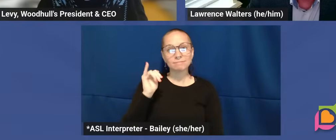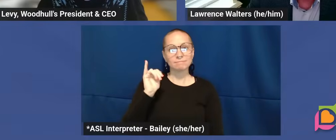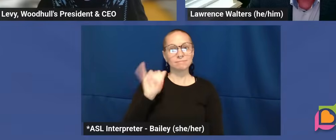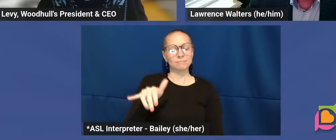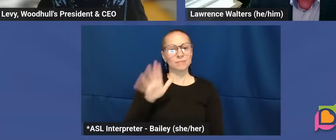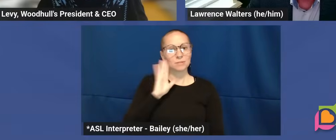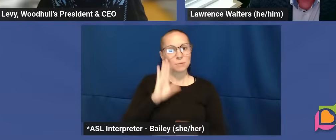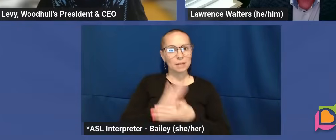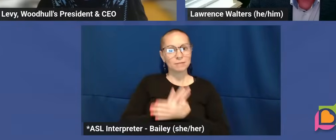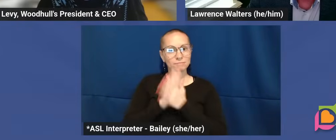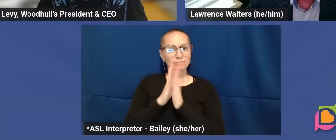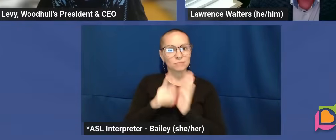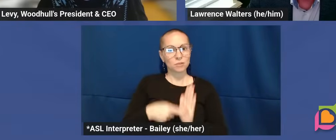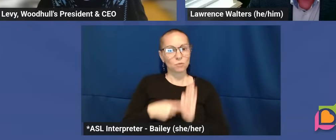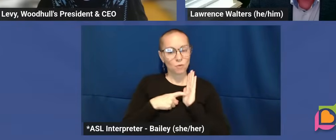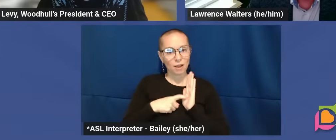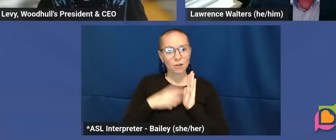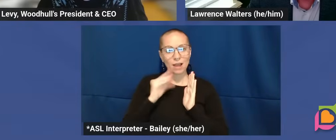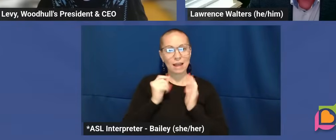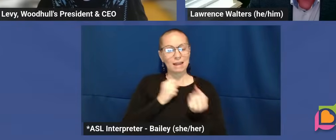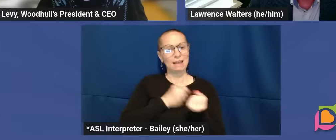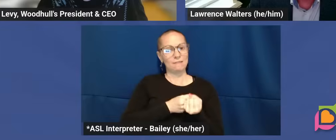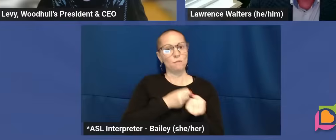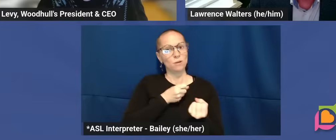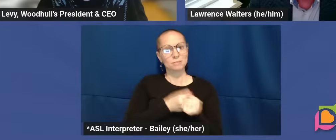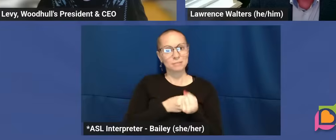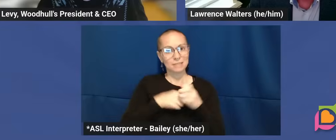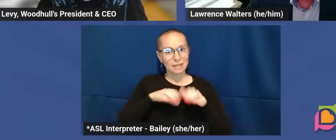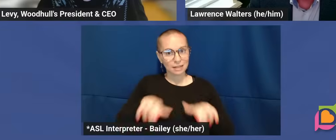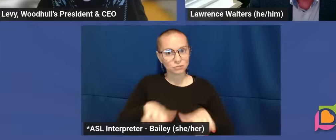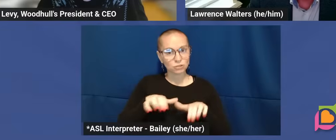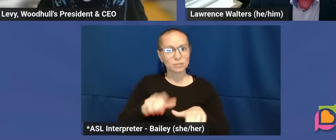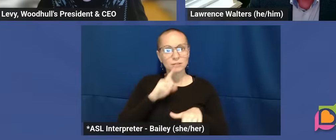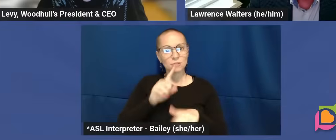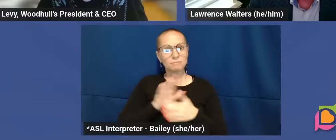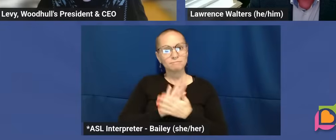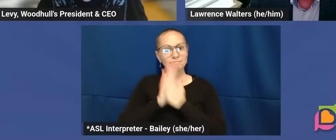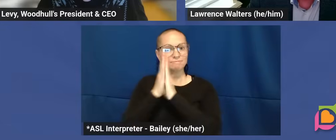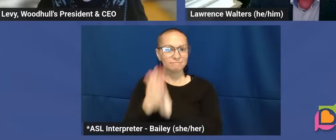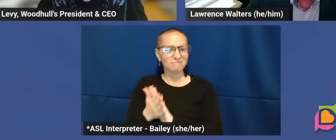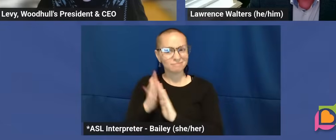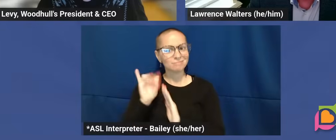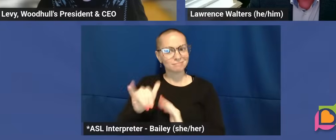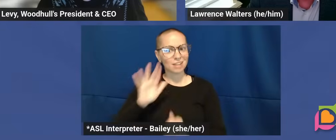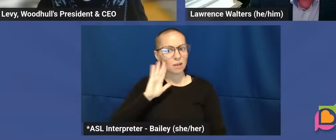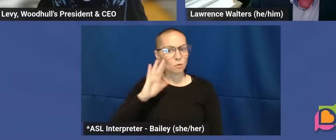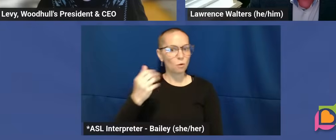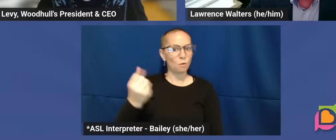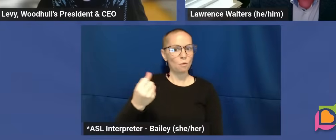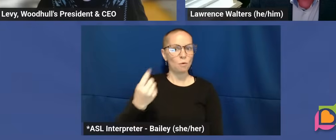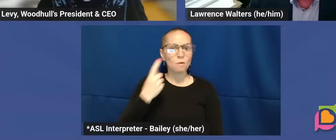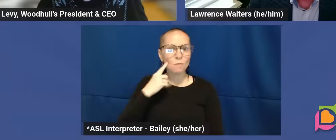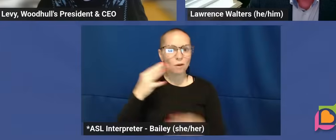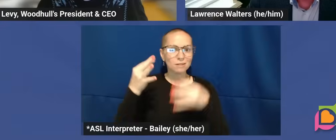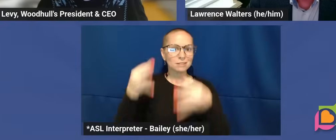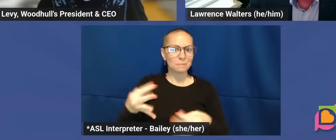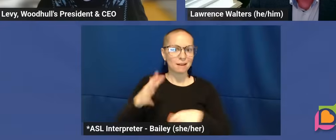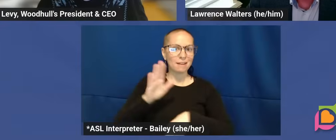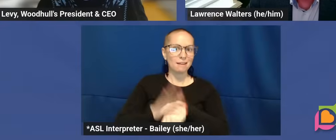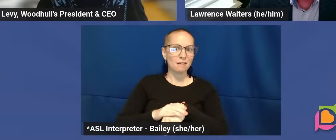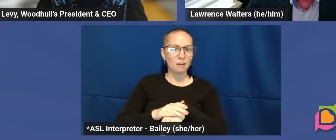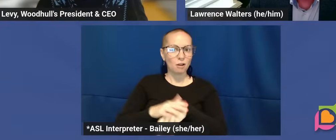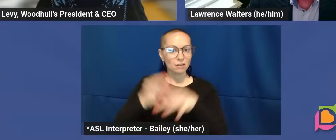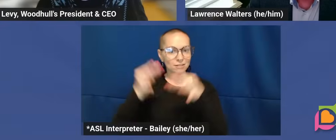required, because enforcement actions are coming. A lot of them, I'm sure, were held off pending the decision from the